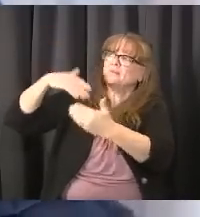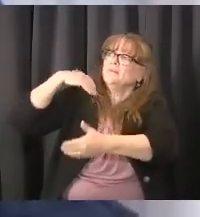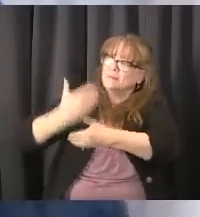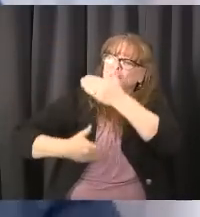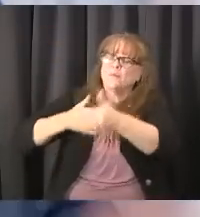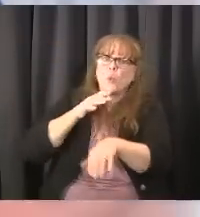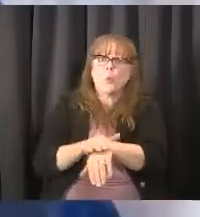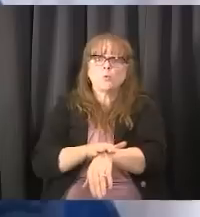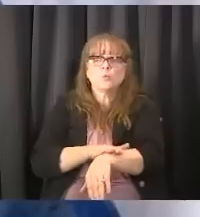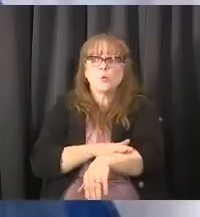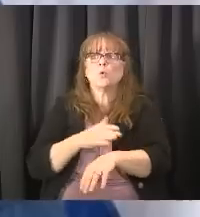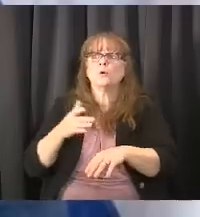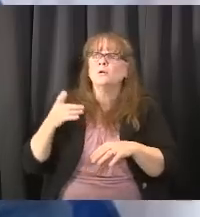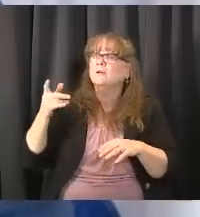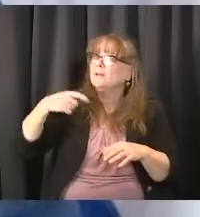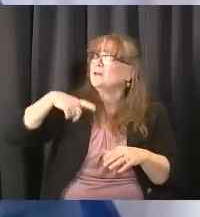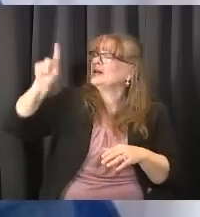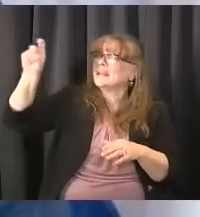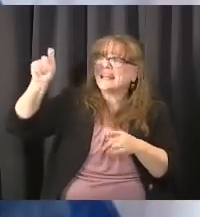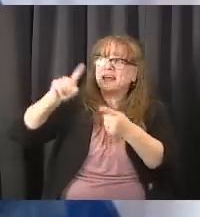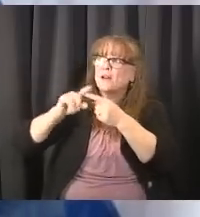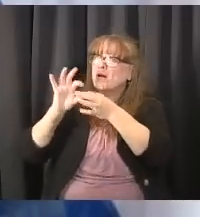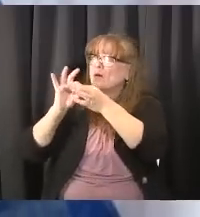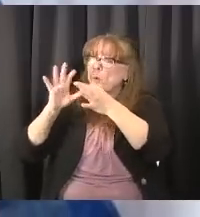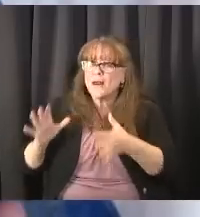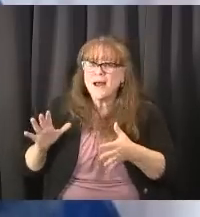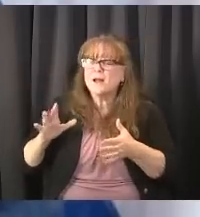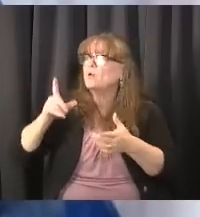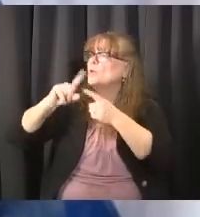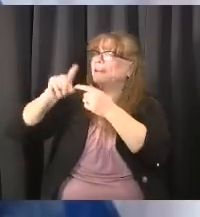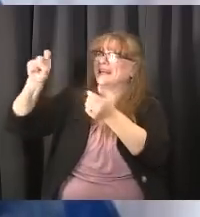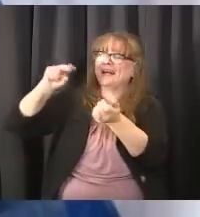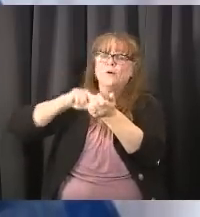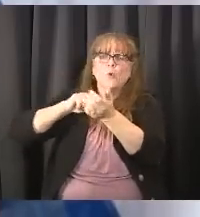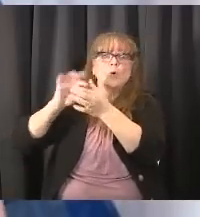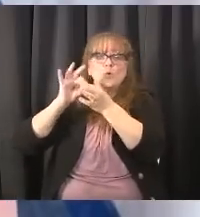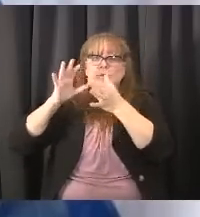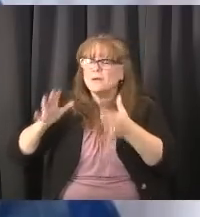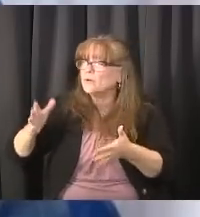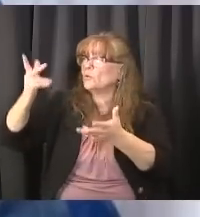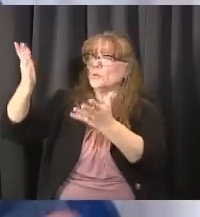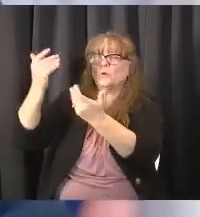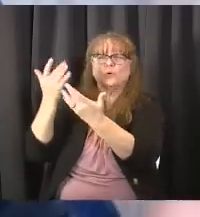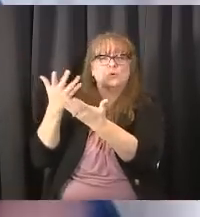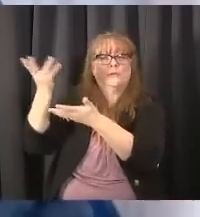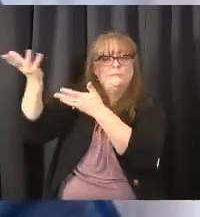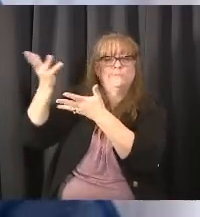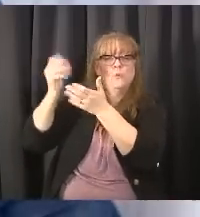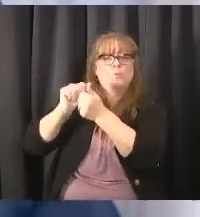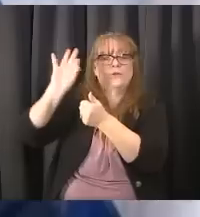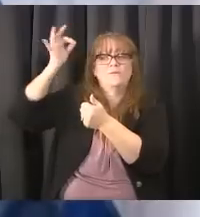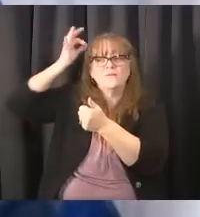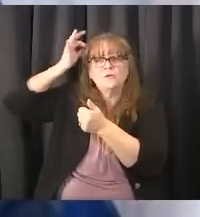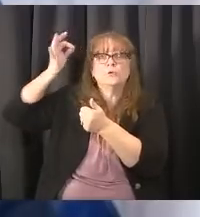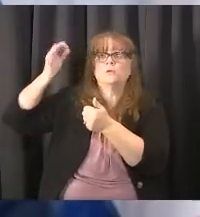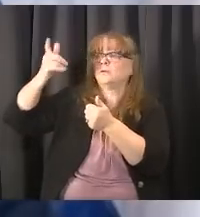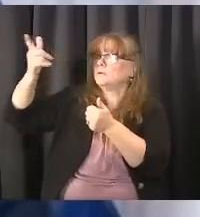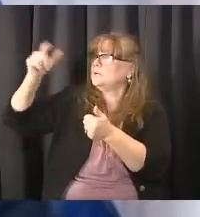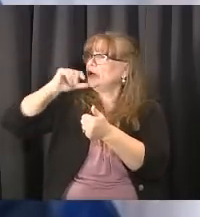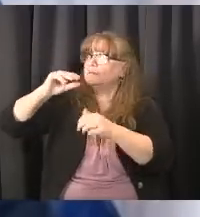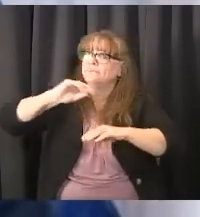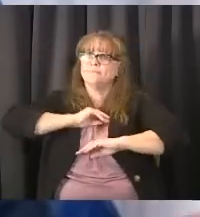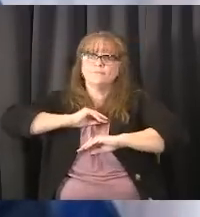need? But at the end of the day, if they can't meet a time frame that is aggressive to inoculate everybody who